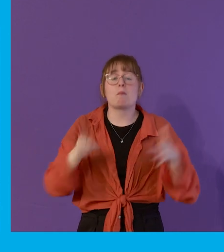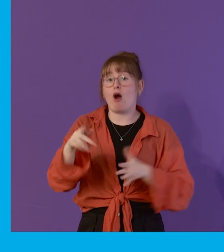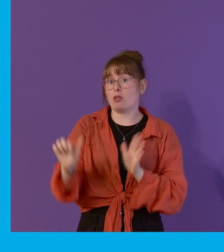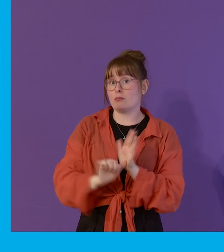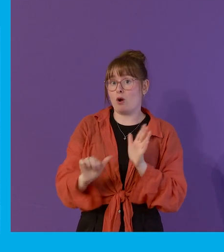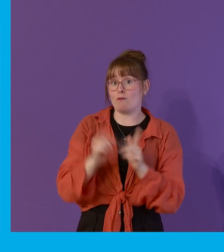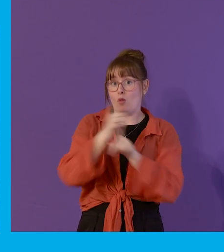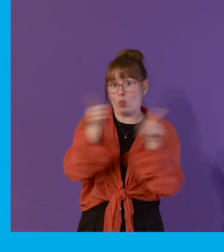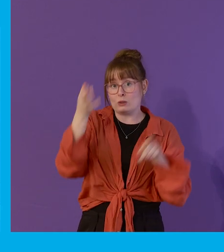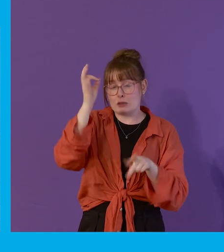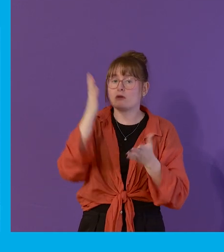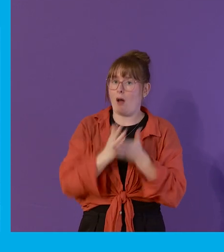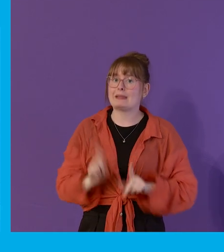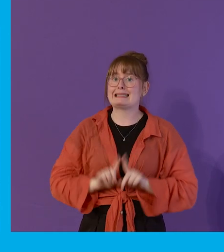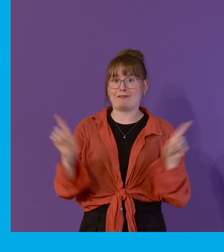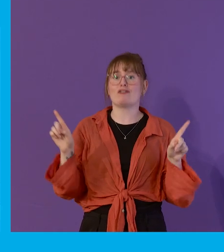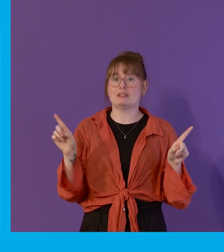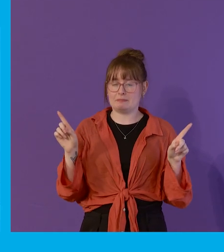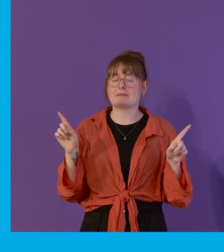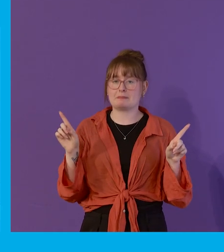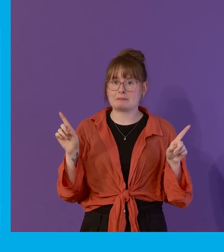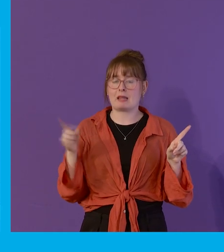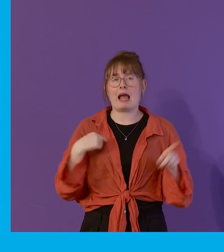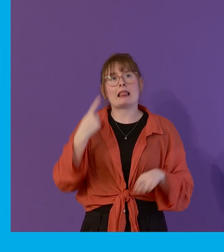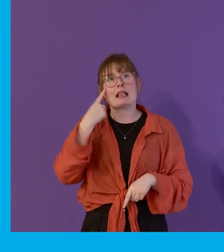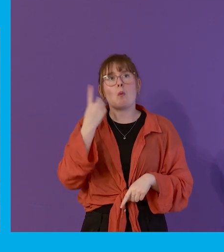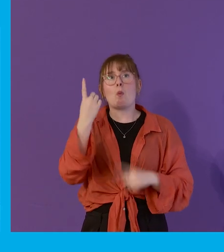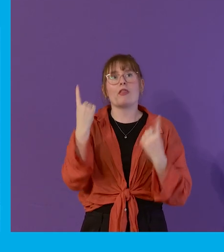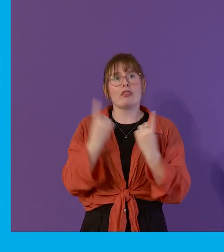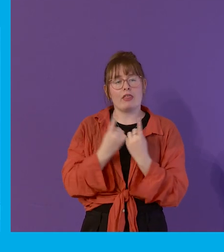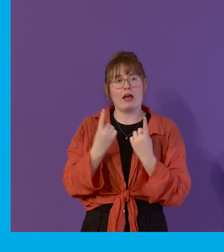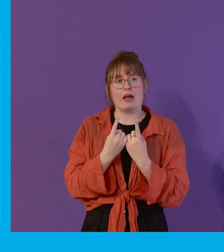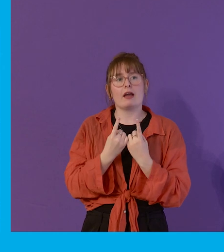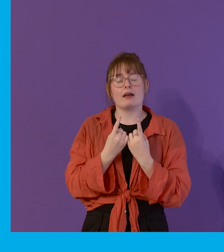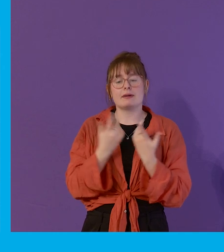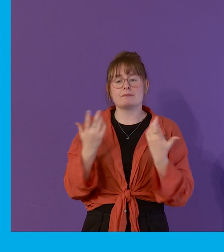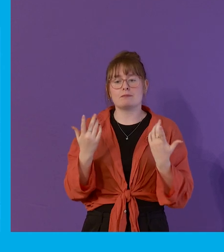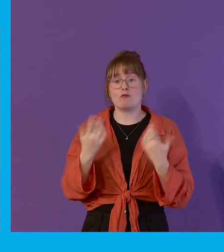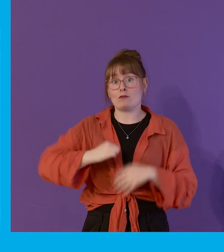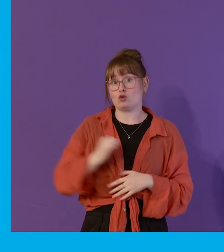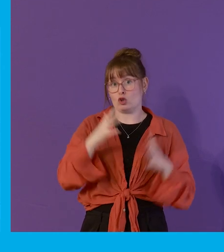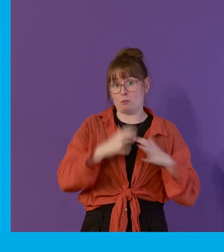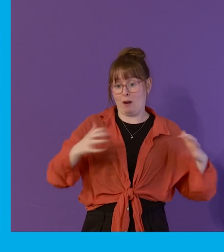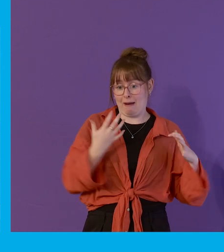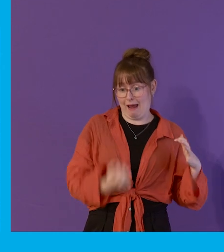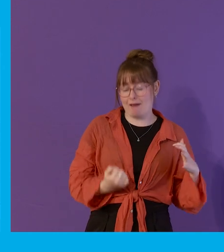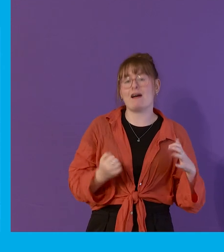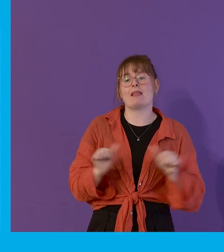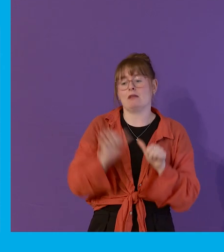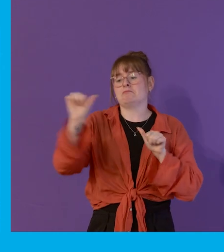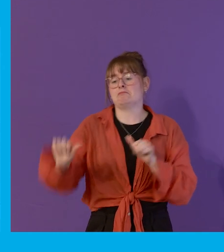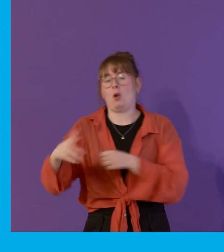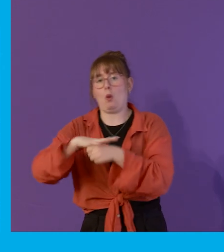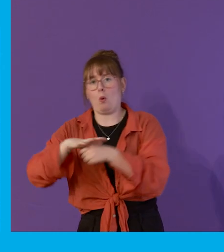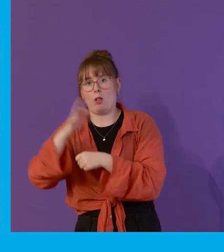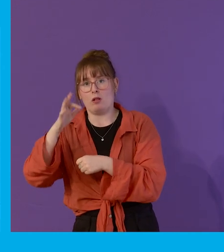councils are very different. And I think actually one of the reasons that having actually the Scottish Parliament and then local government makes